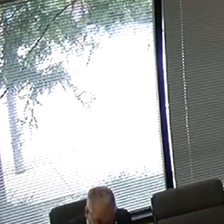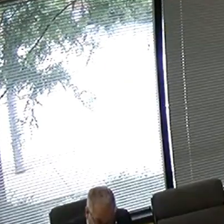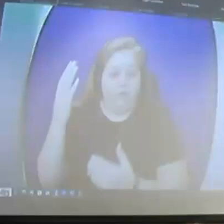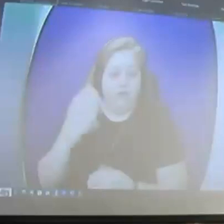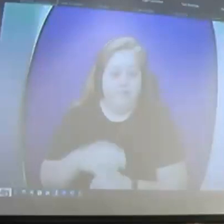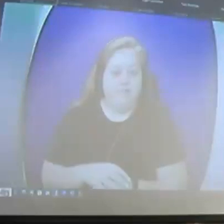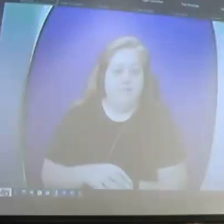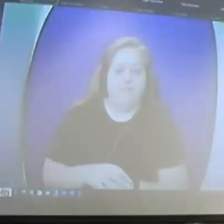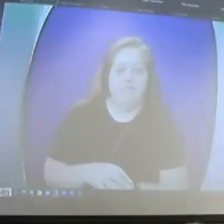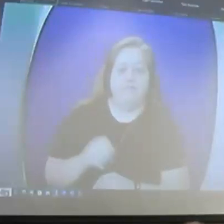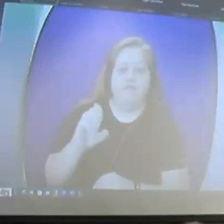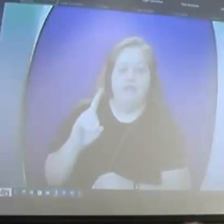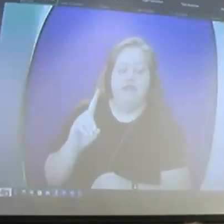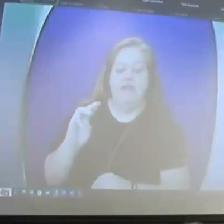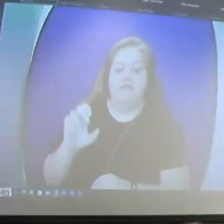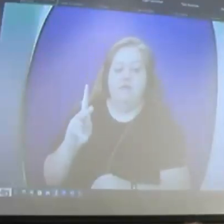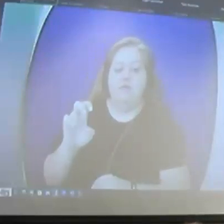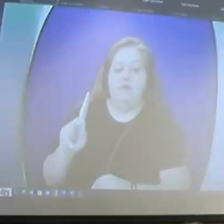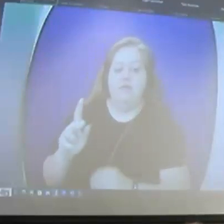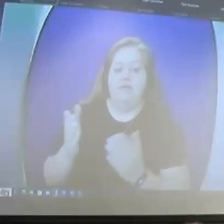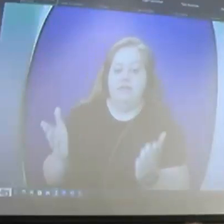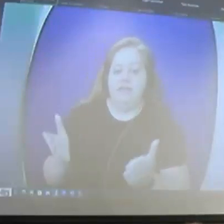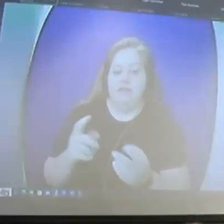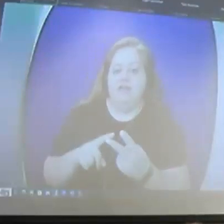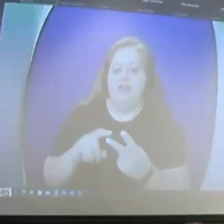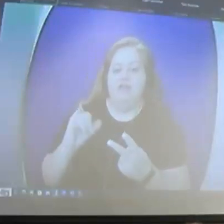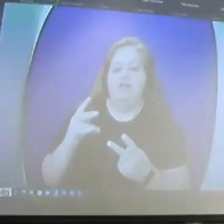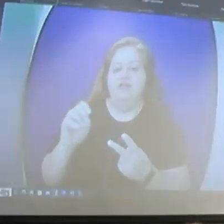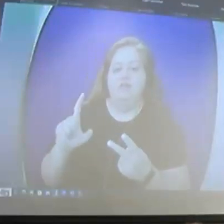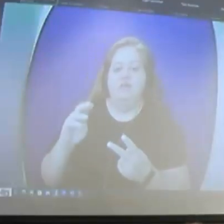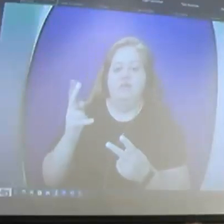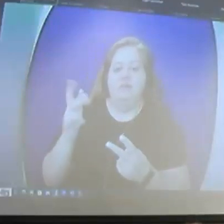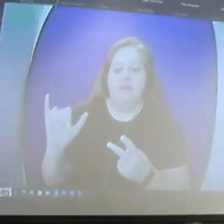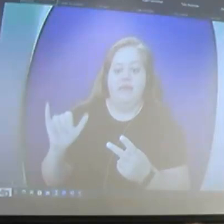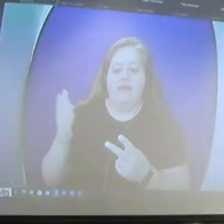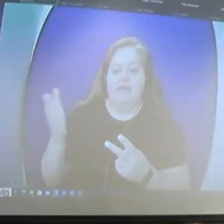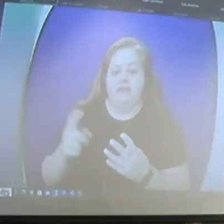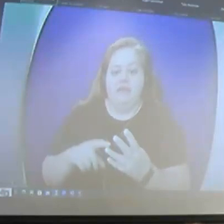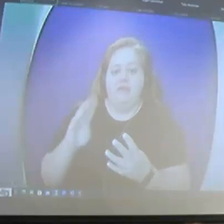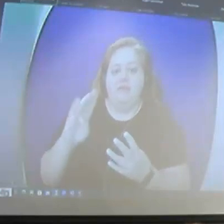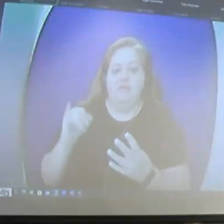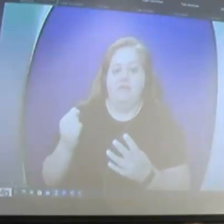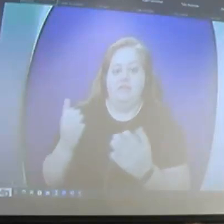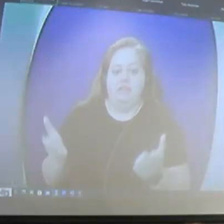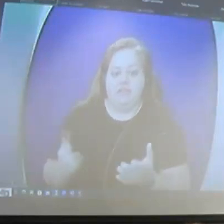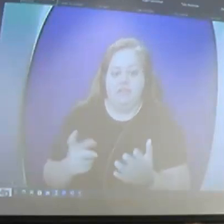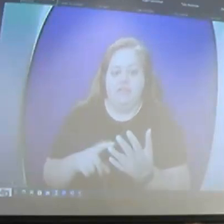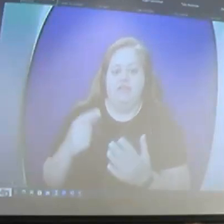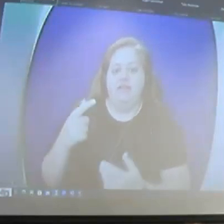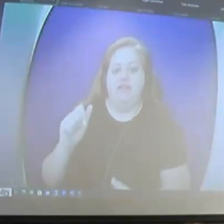McCormick Barron. Here. Jamil Bay. Here. BJ Lieber. Here. James Martin.